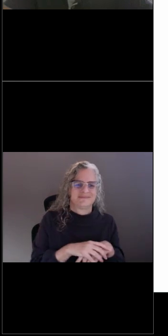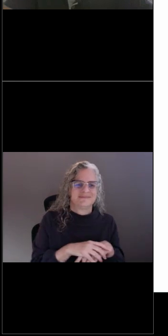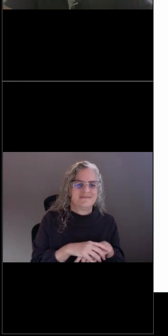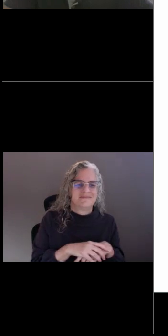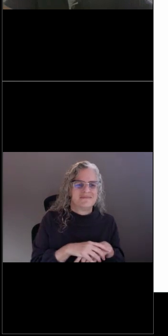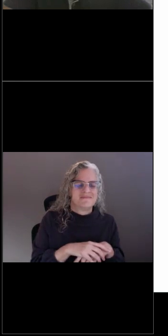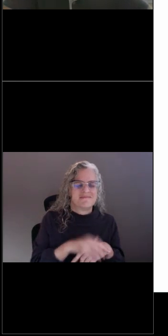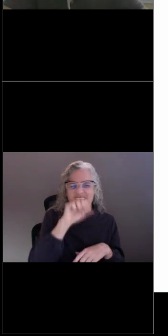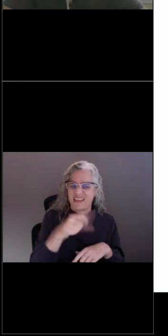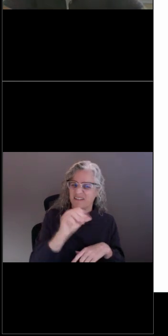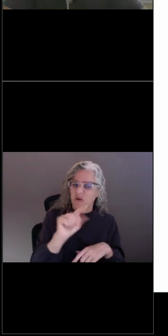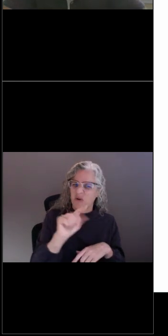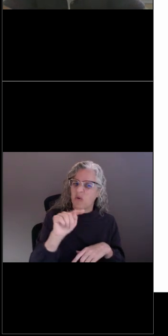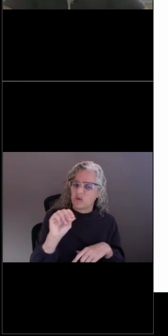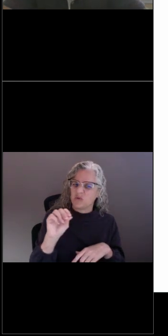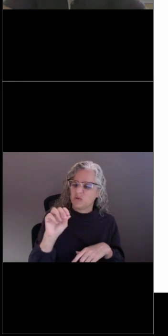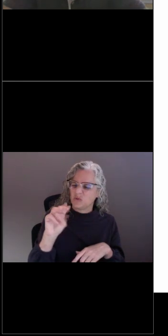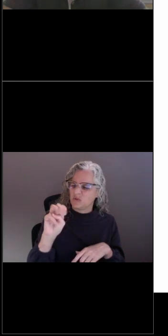GoToMeeting now,